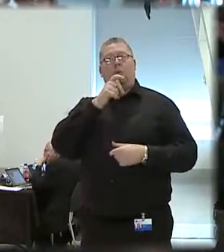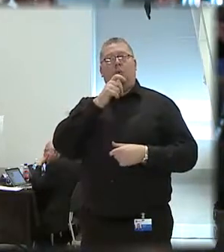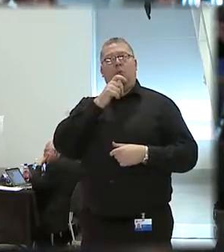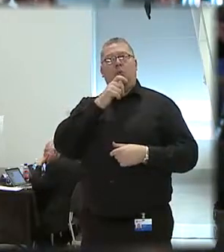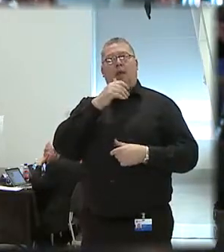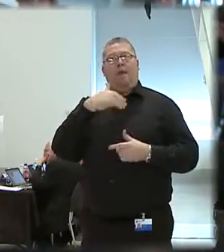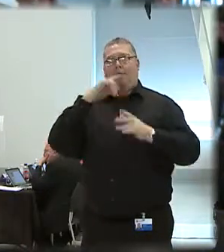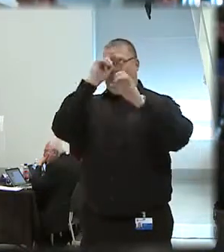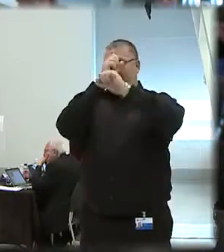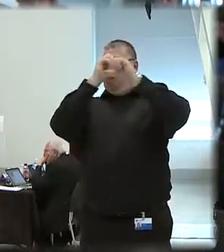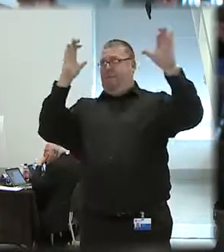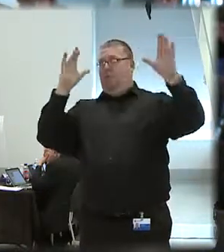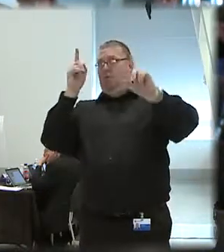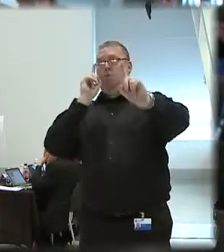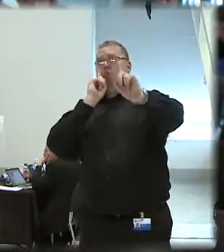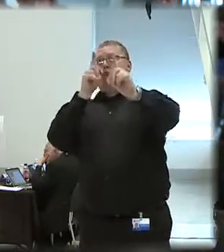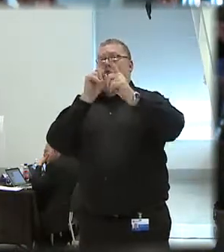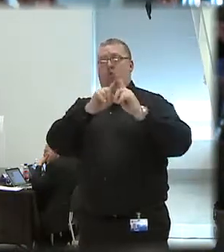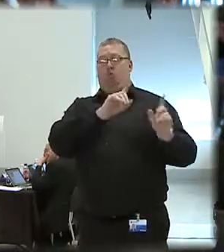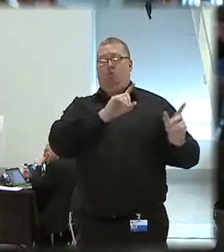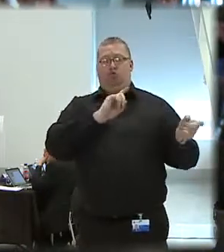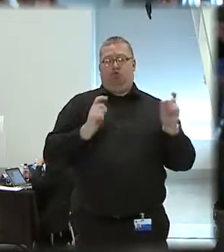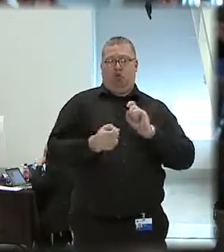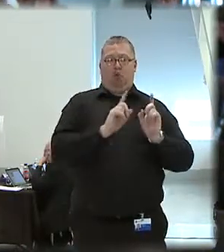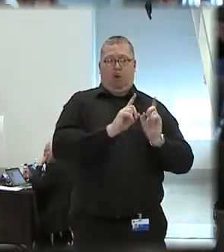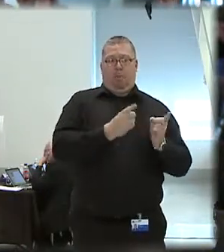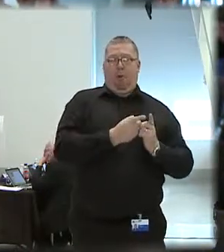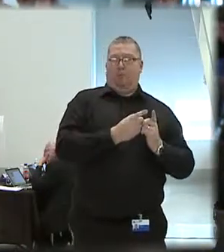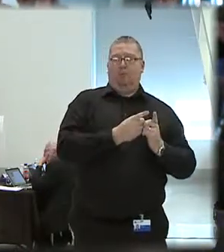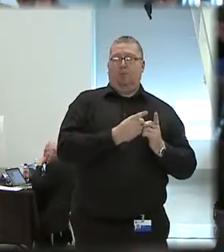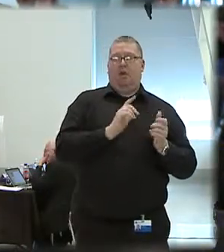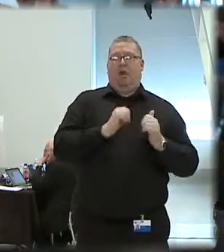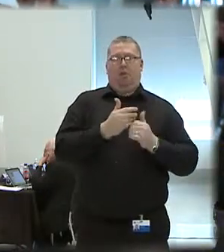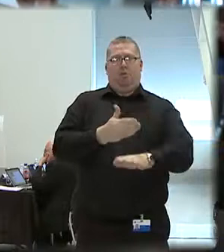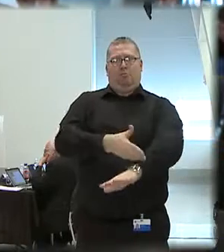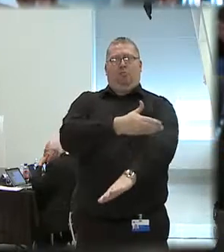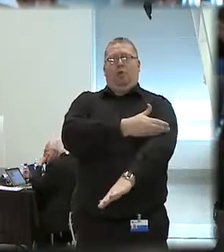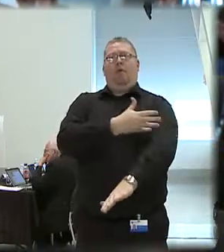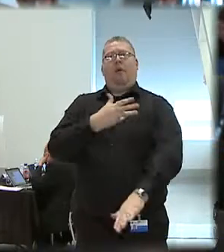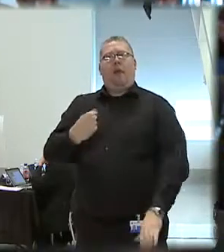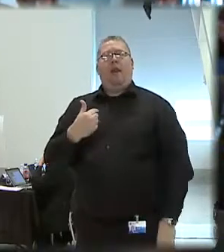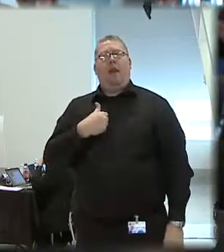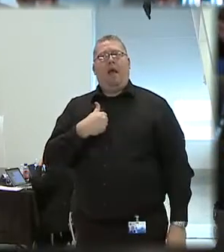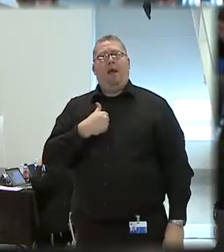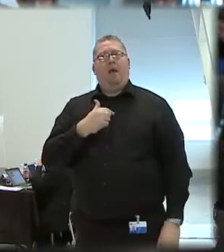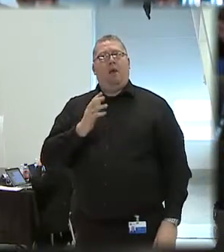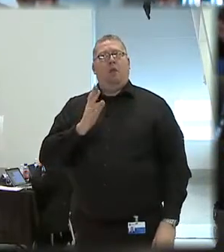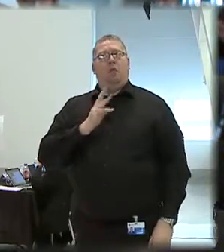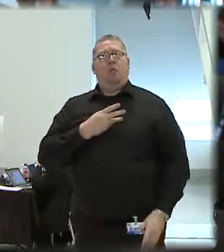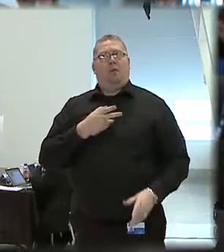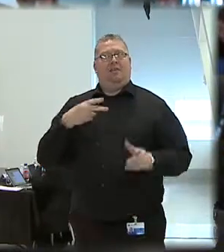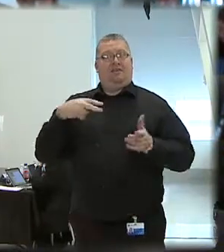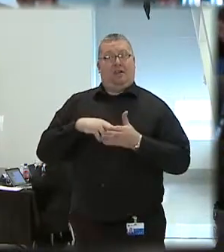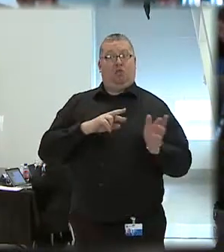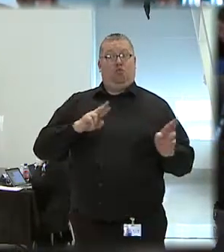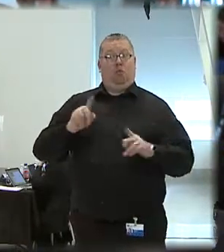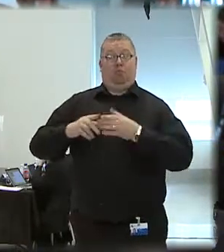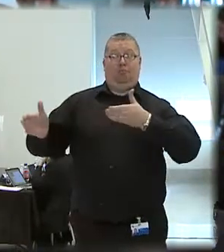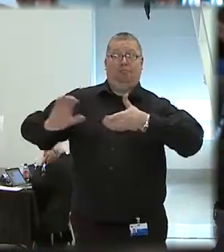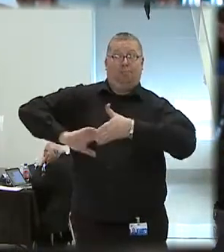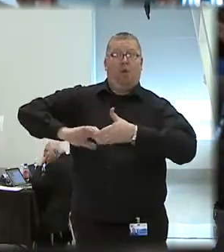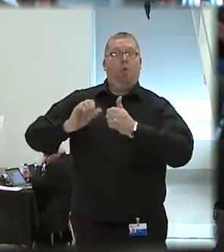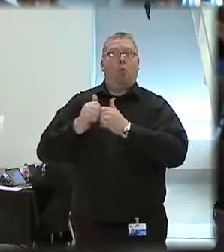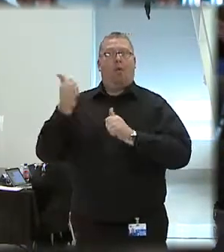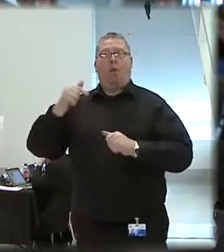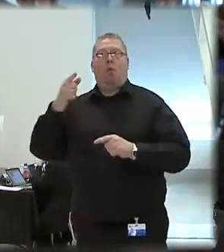real vision for where they want to take their department and what they want to do with it. And and we stand ready to work with anyone who wants to work with